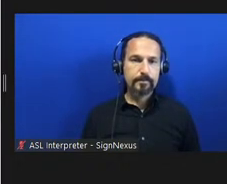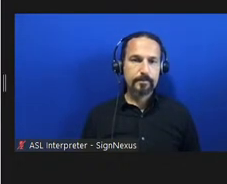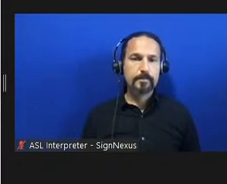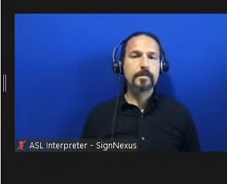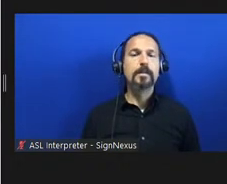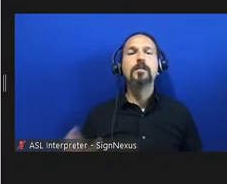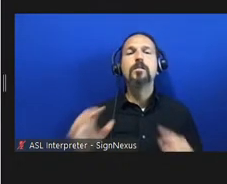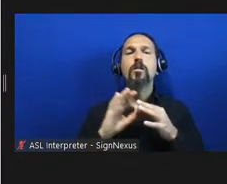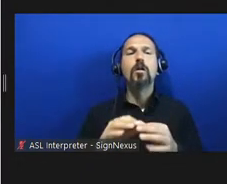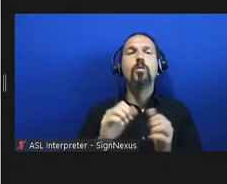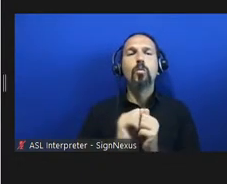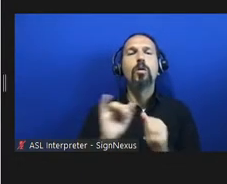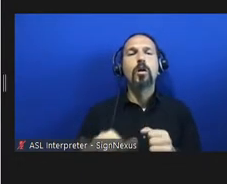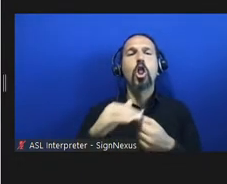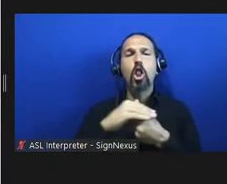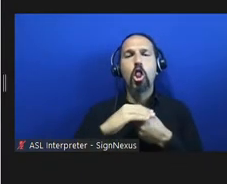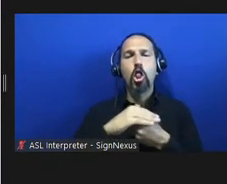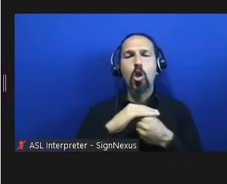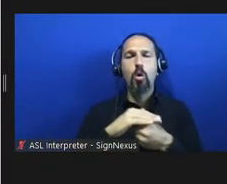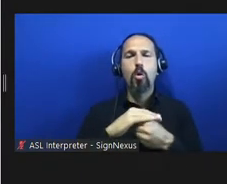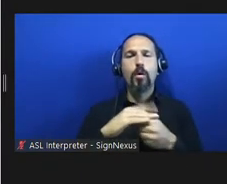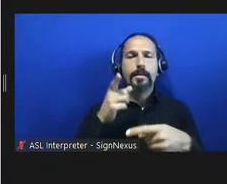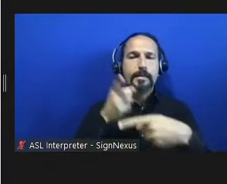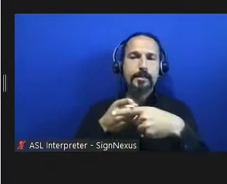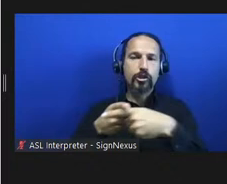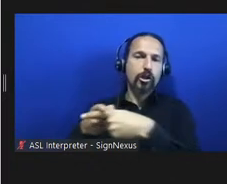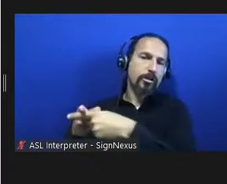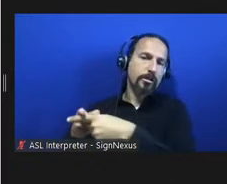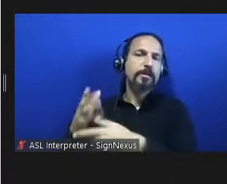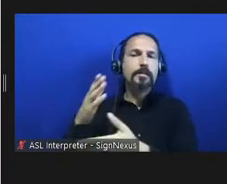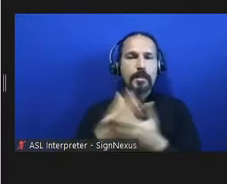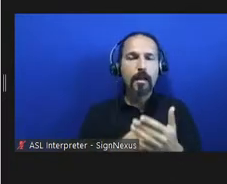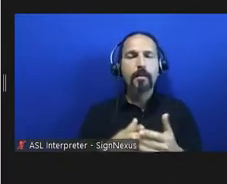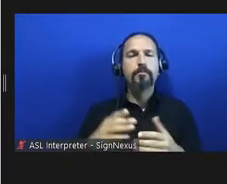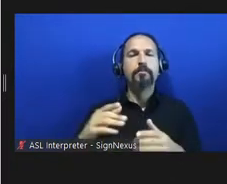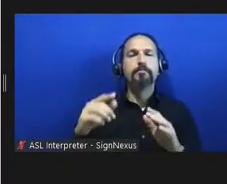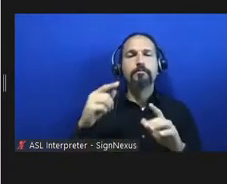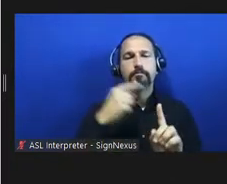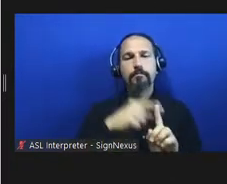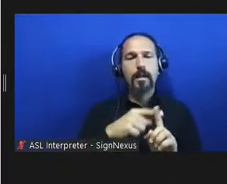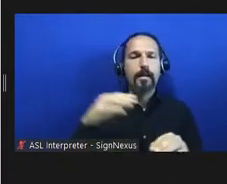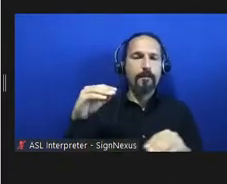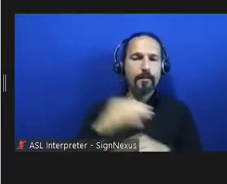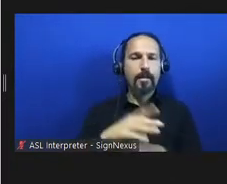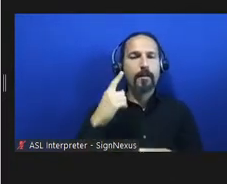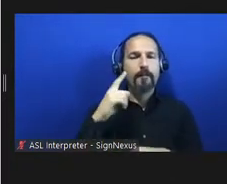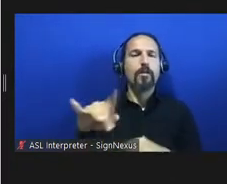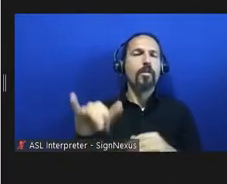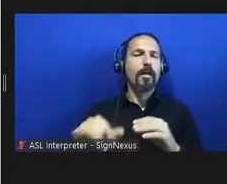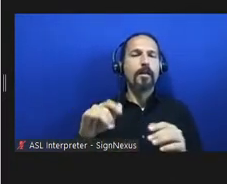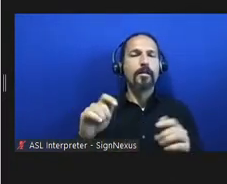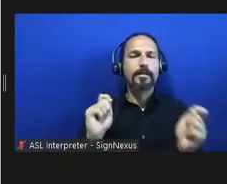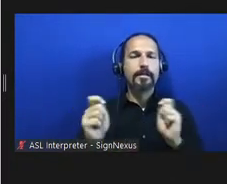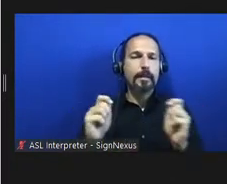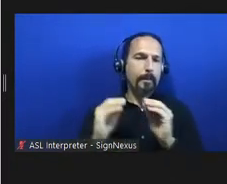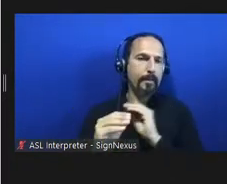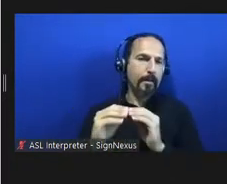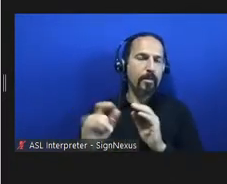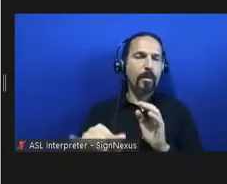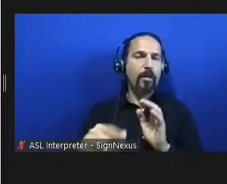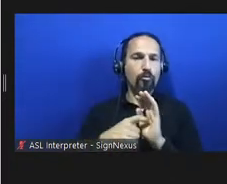with respect to local intersections again there are beneficial effects and adverse effects where mitigation is required